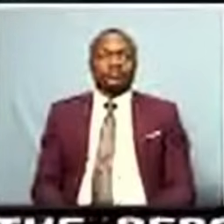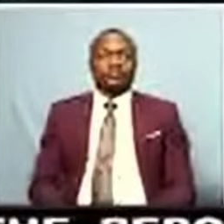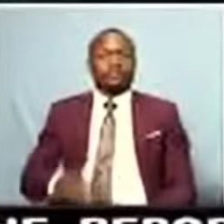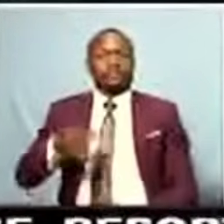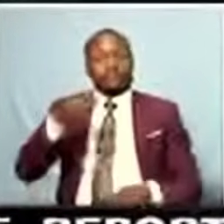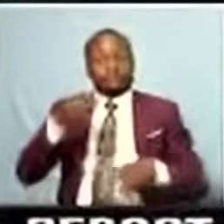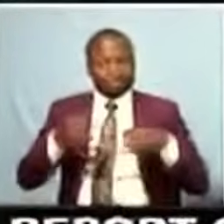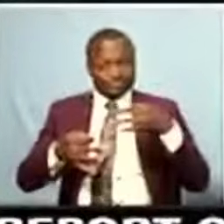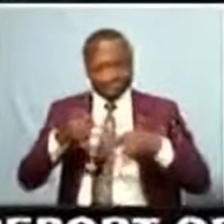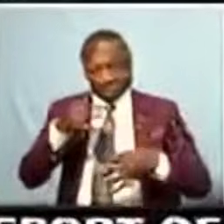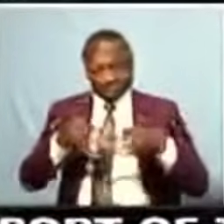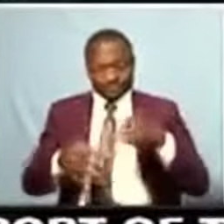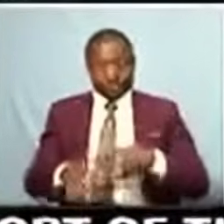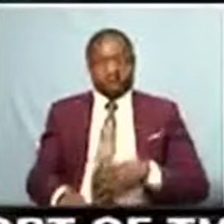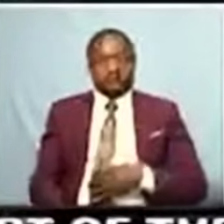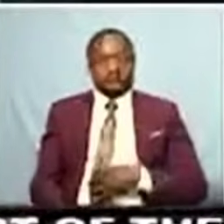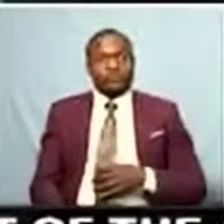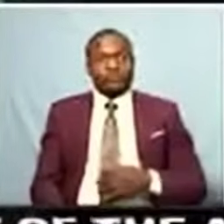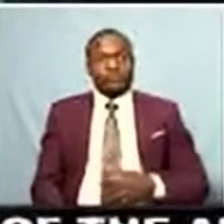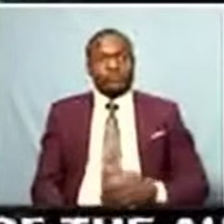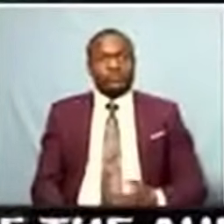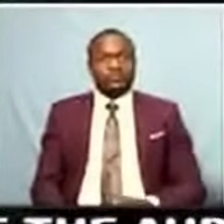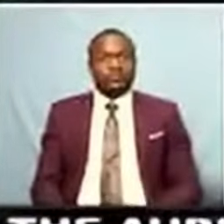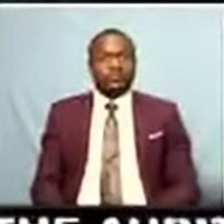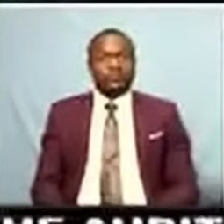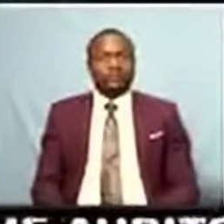whether the